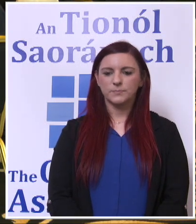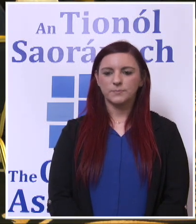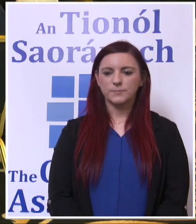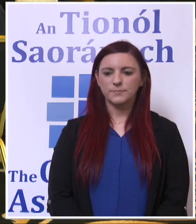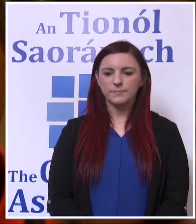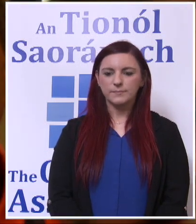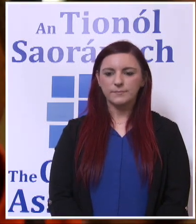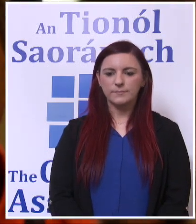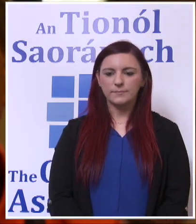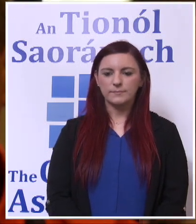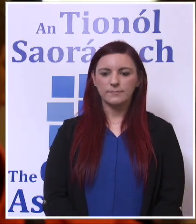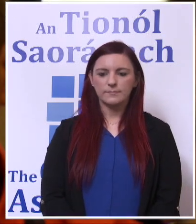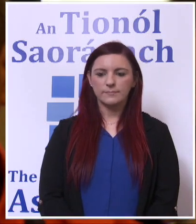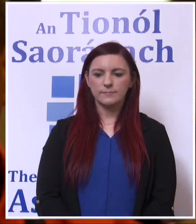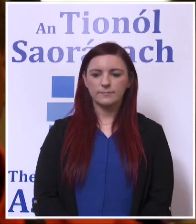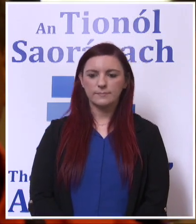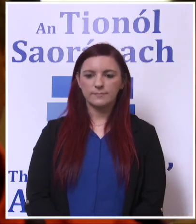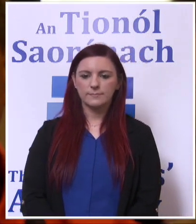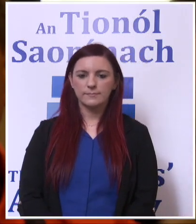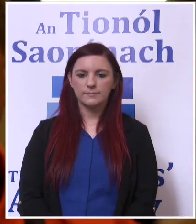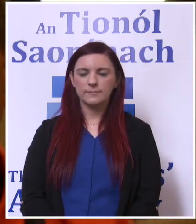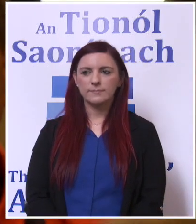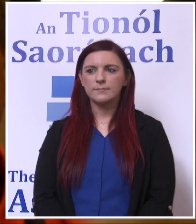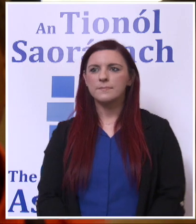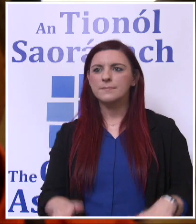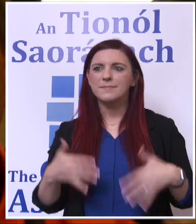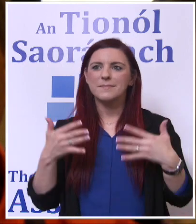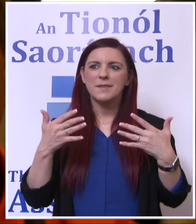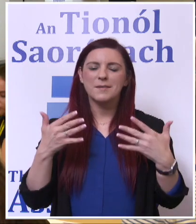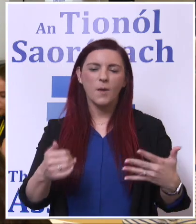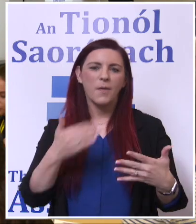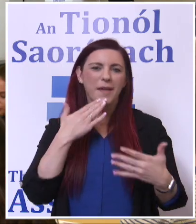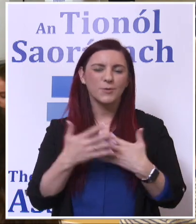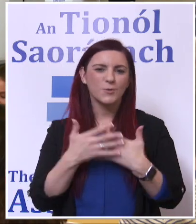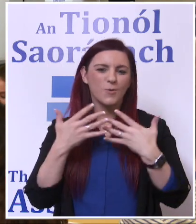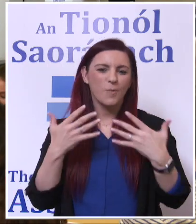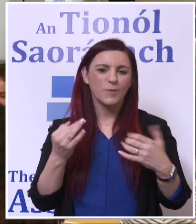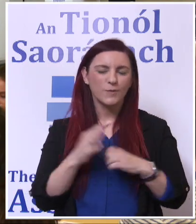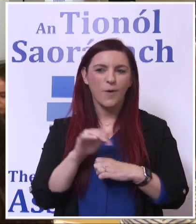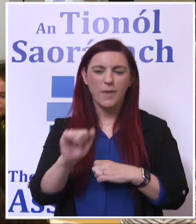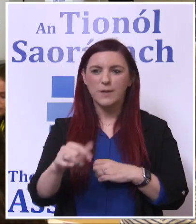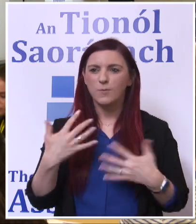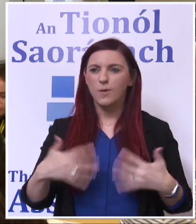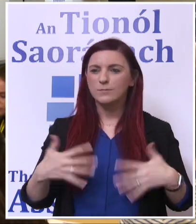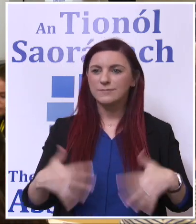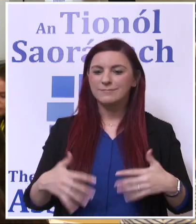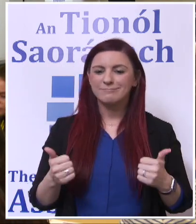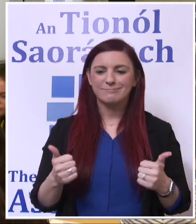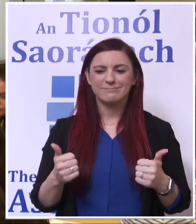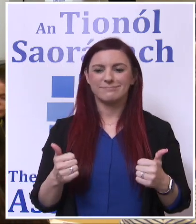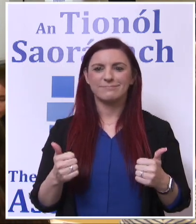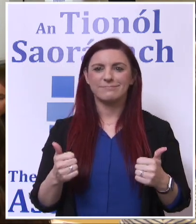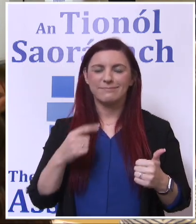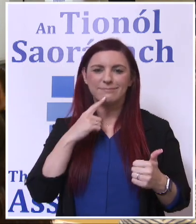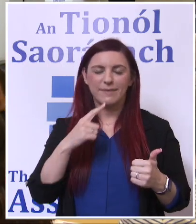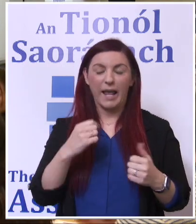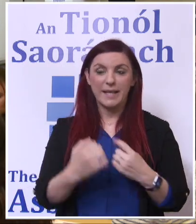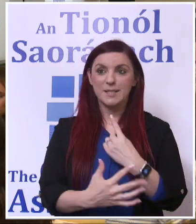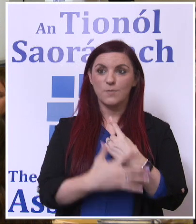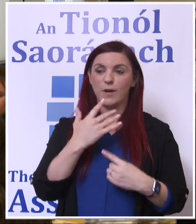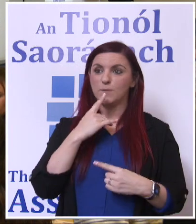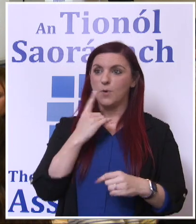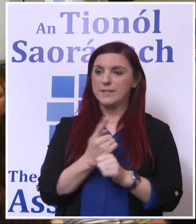or criticisms. One of our core values. Efficiency. The Convention will make best use